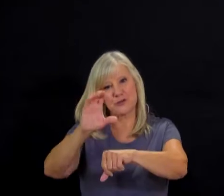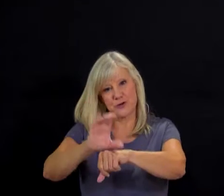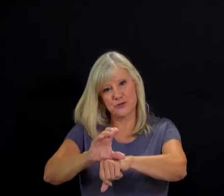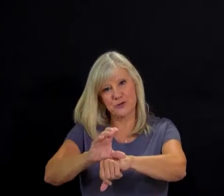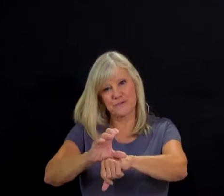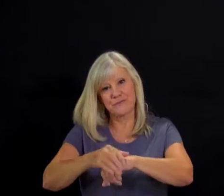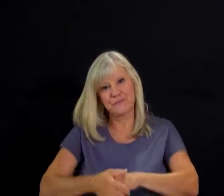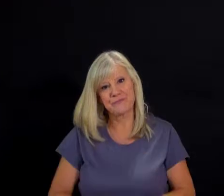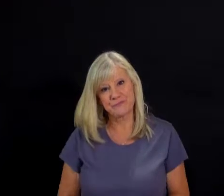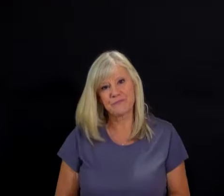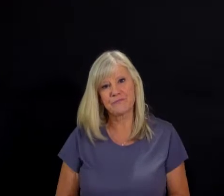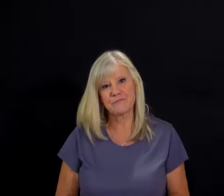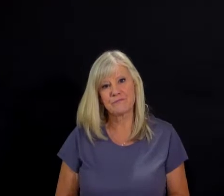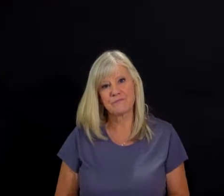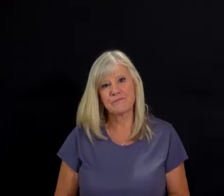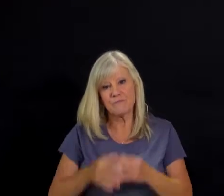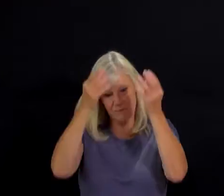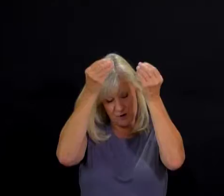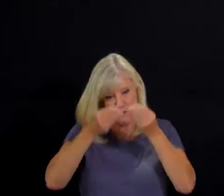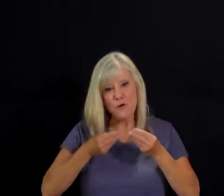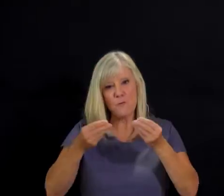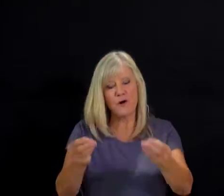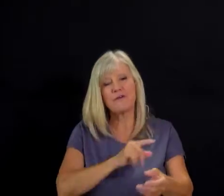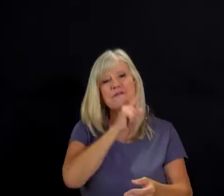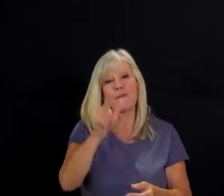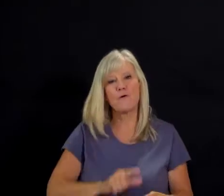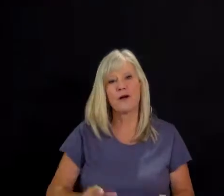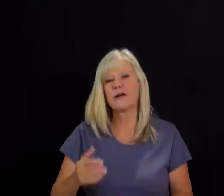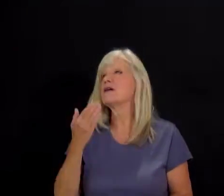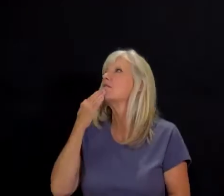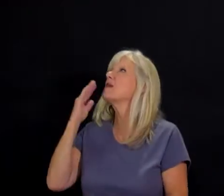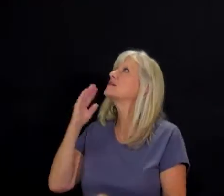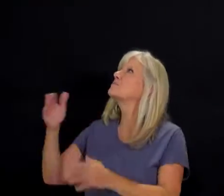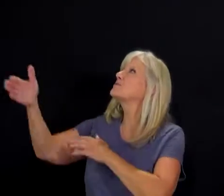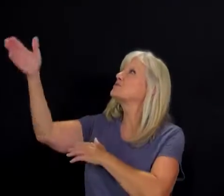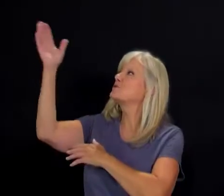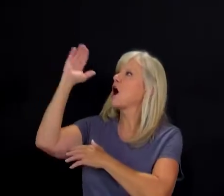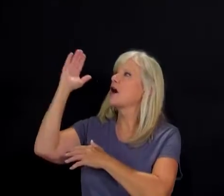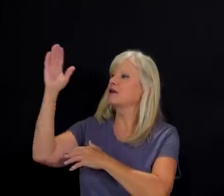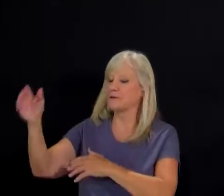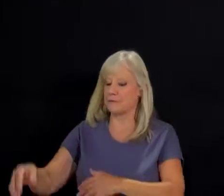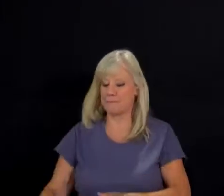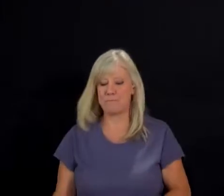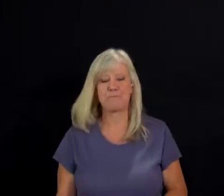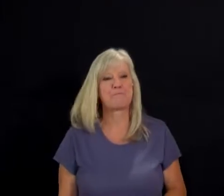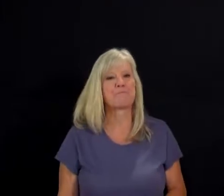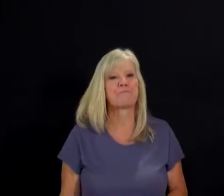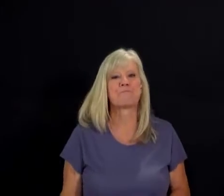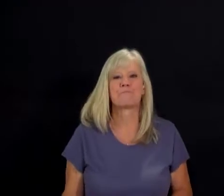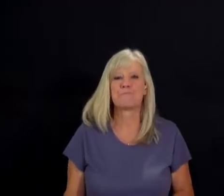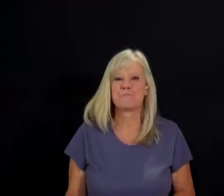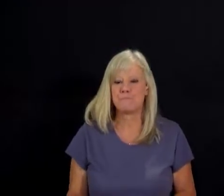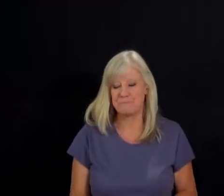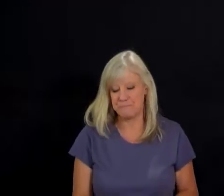church. The word of the Lord. Thanks be to God.